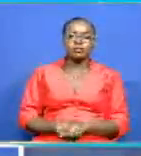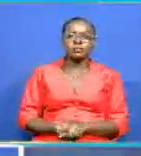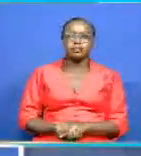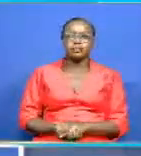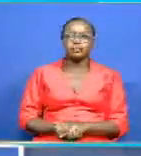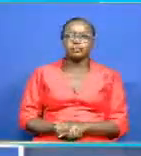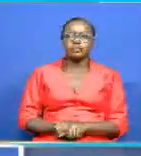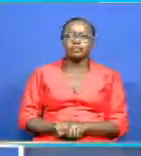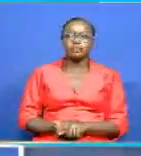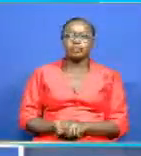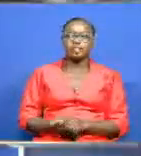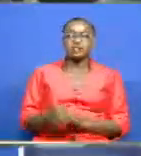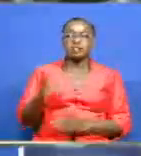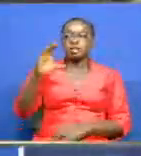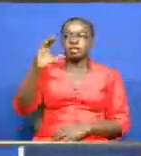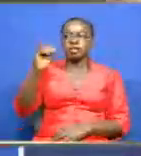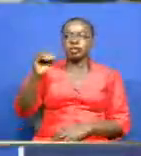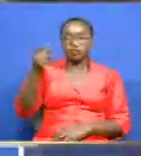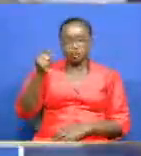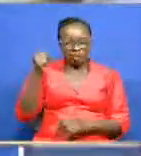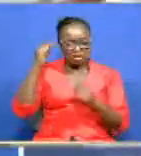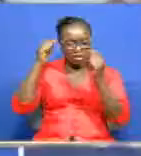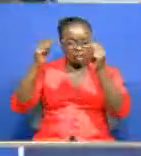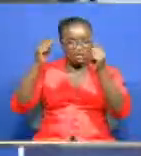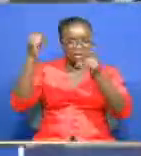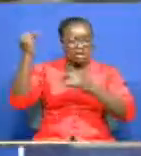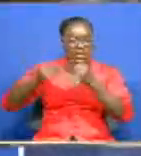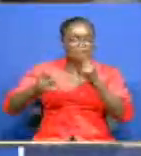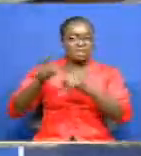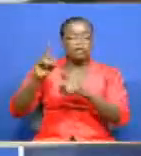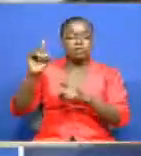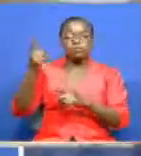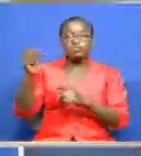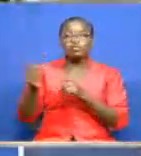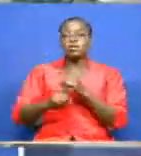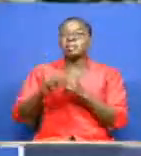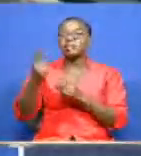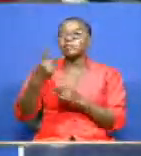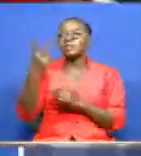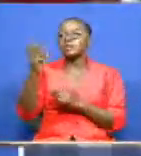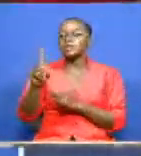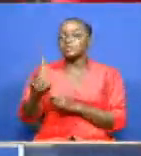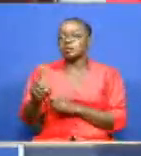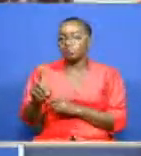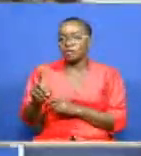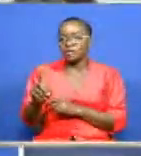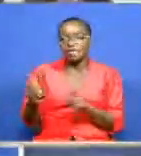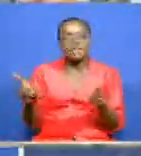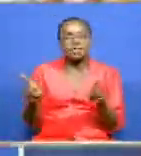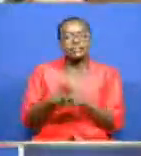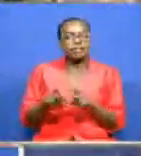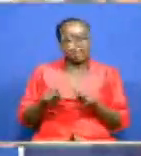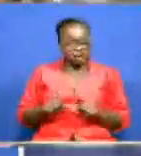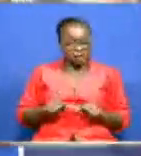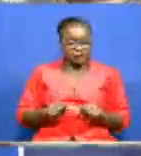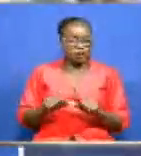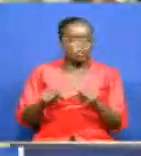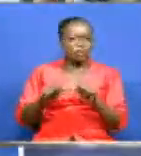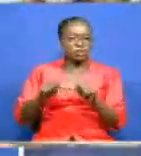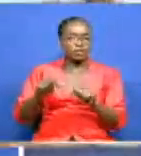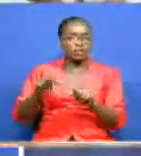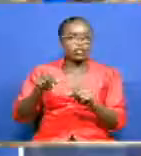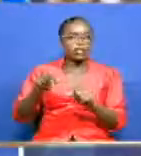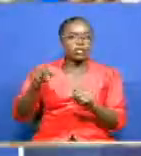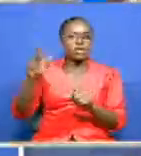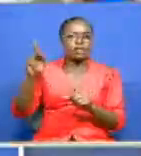The clinical officers' strike that was supposed to end by 1st of January 2021 is still on. Kenya Union of